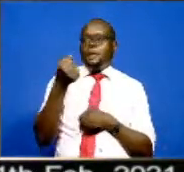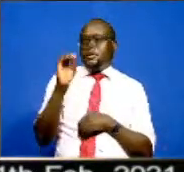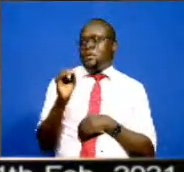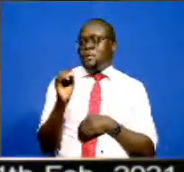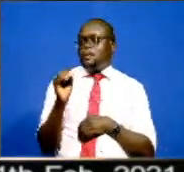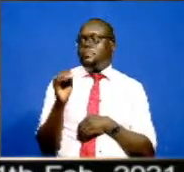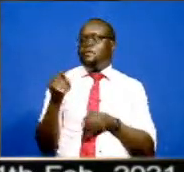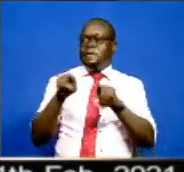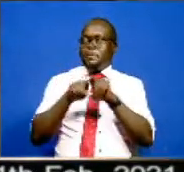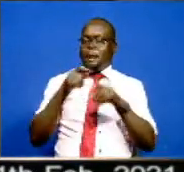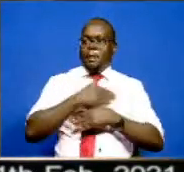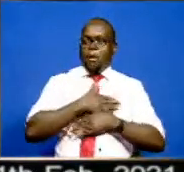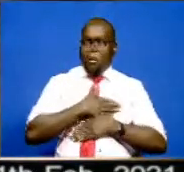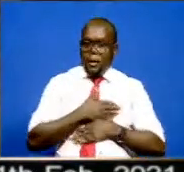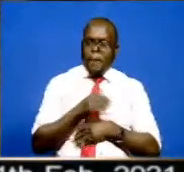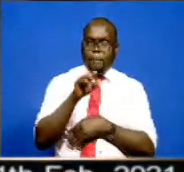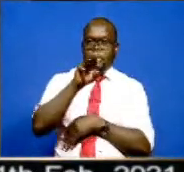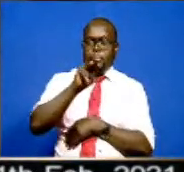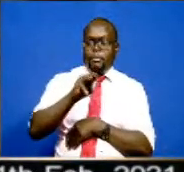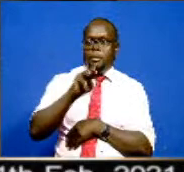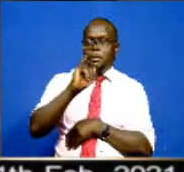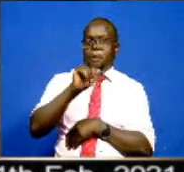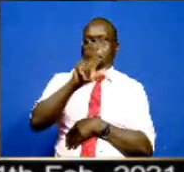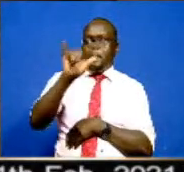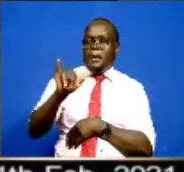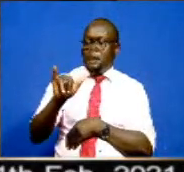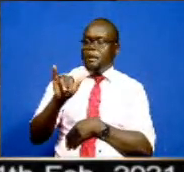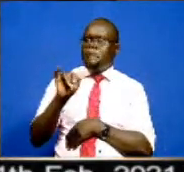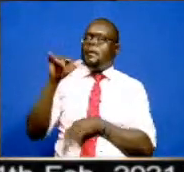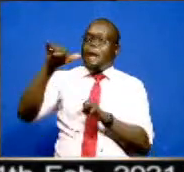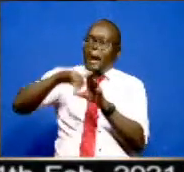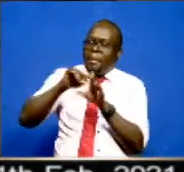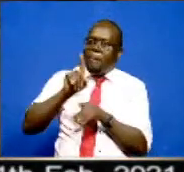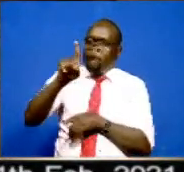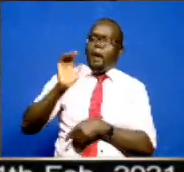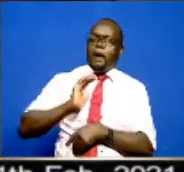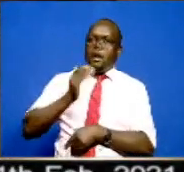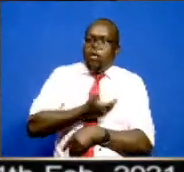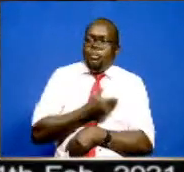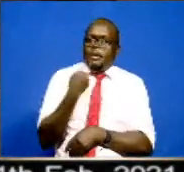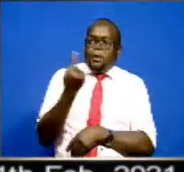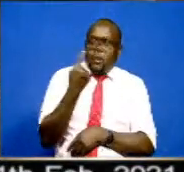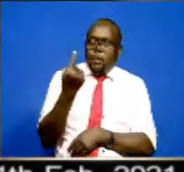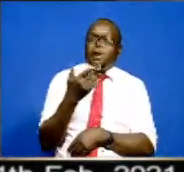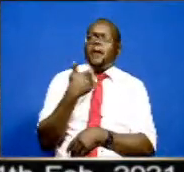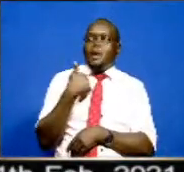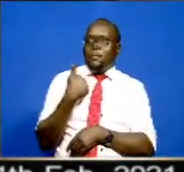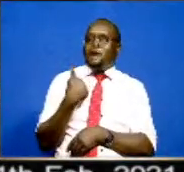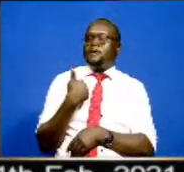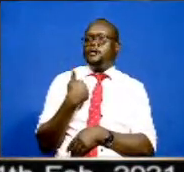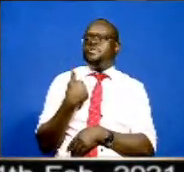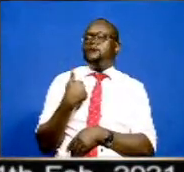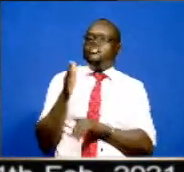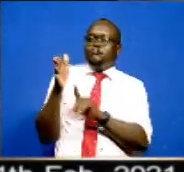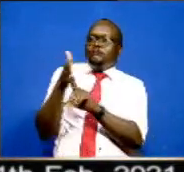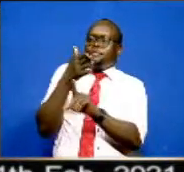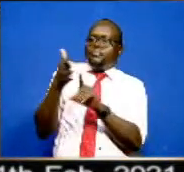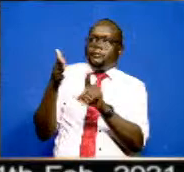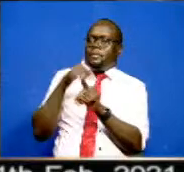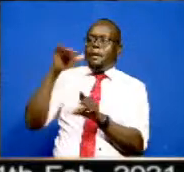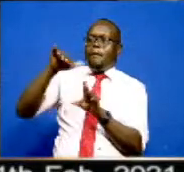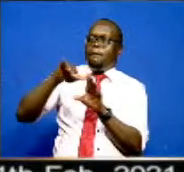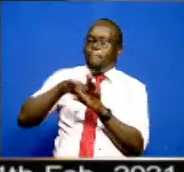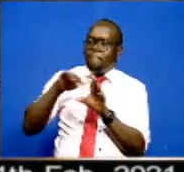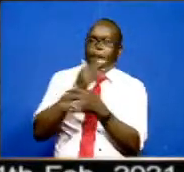then like Honorable Millie Odhiambo, only sits in one committee. Mr. Speaker, I want to just persuade my friends and